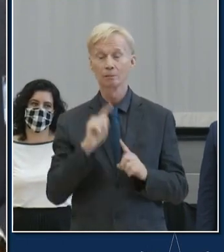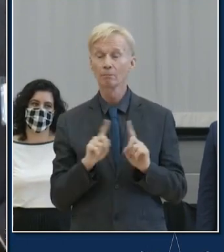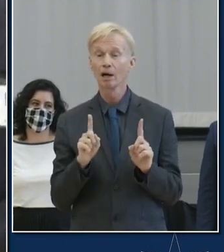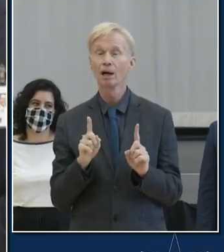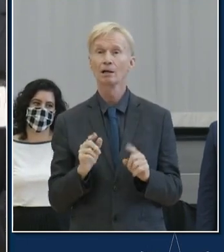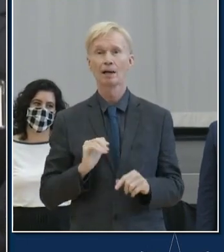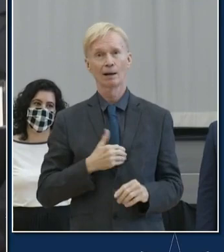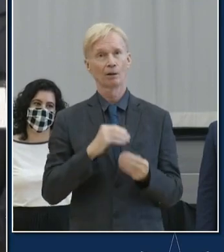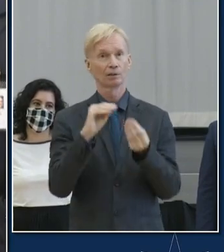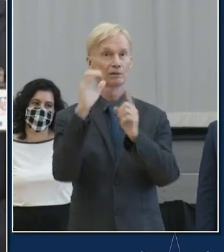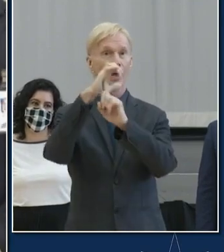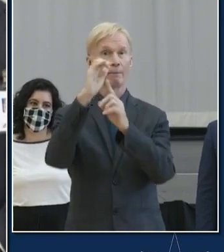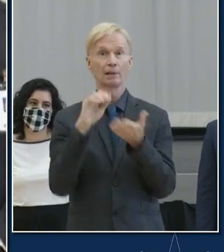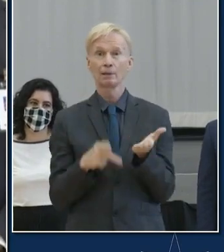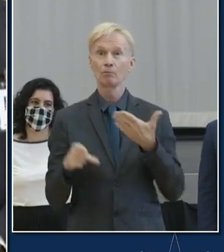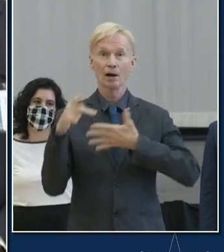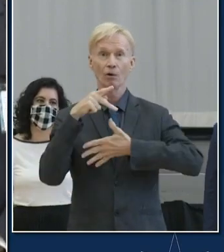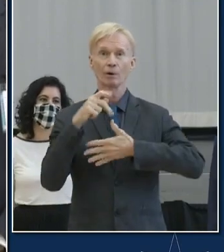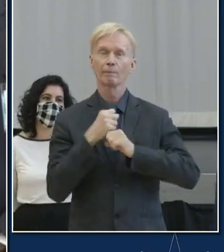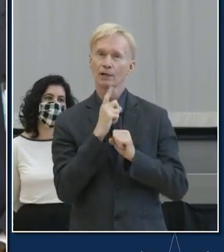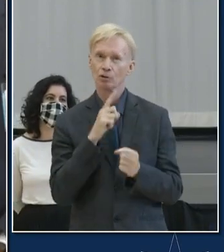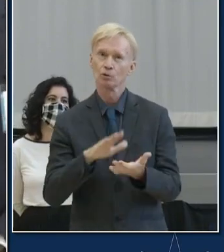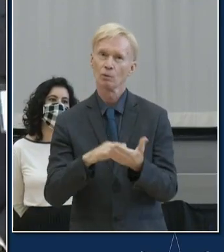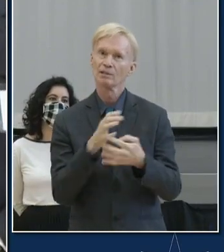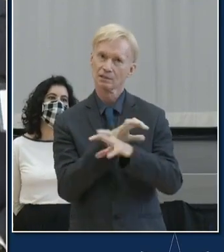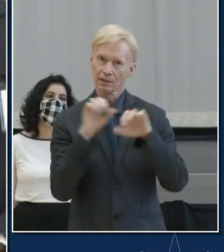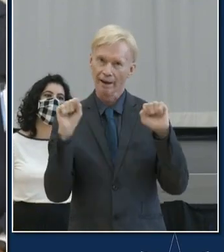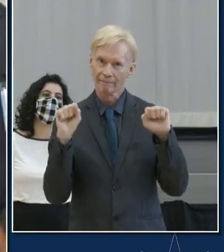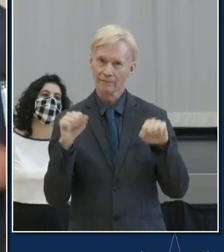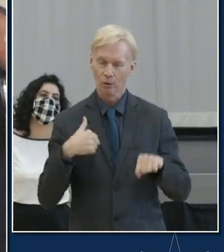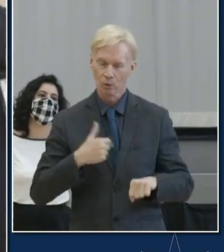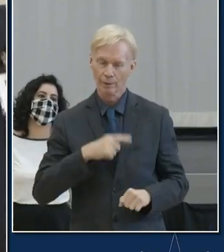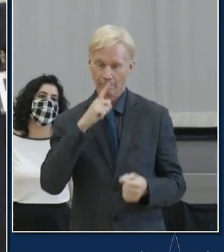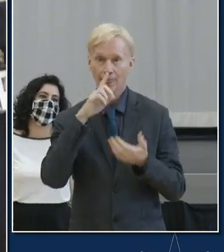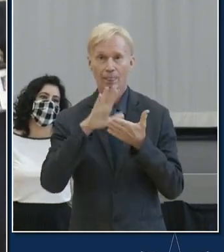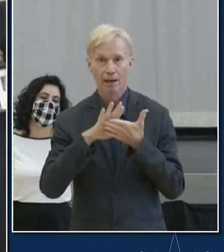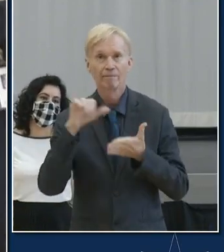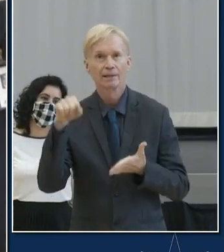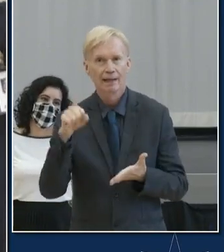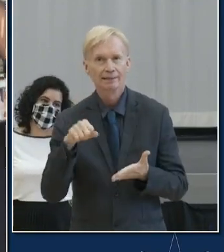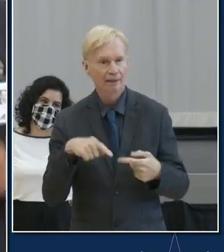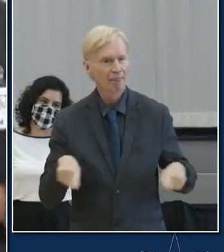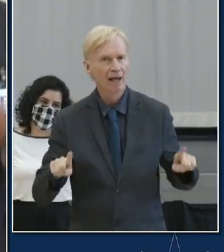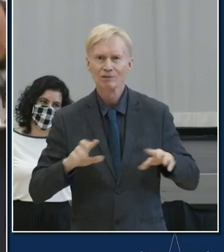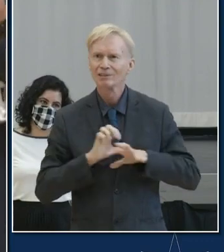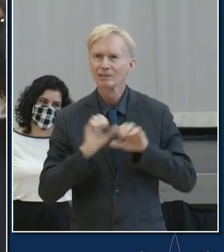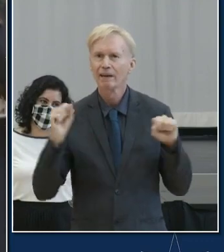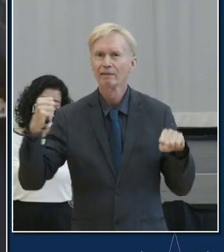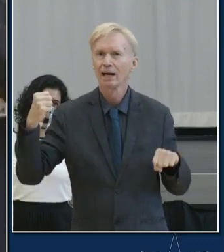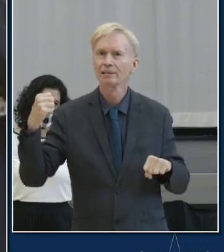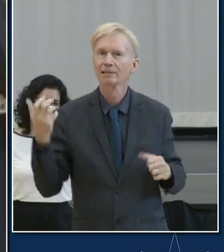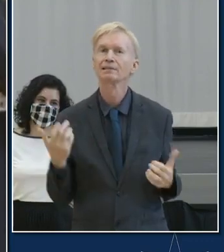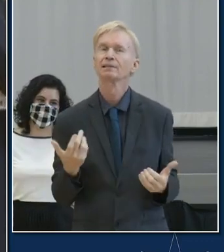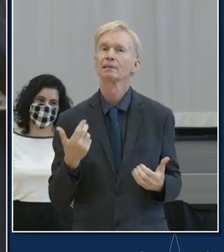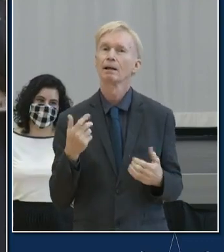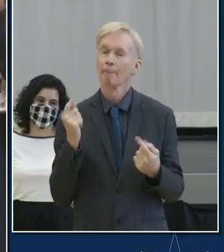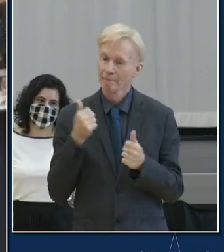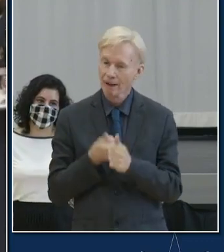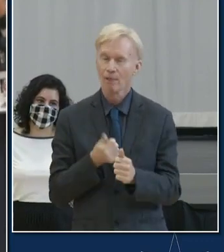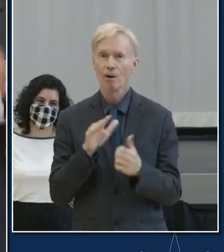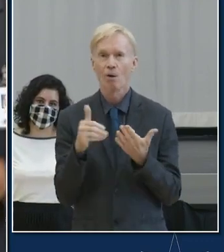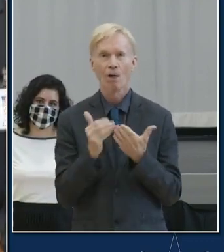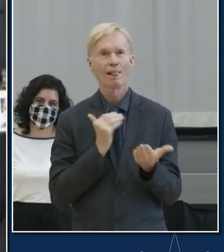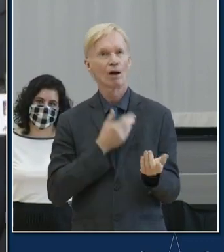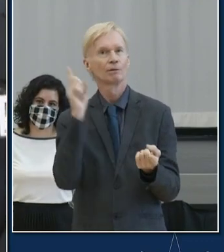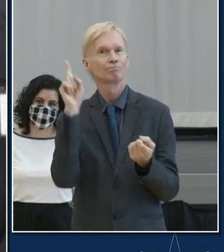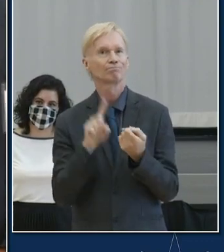#1 priority is making sure that our schools are safe. We believe that they are safe based upon all the mitigation efforts that